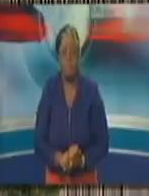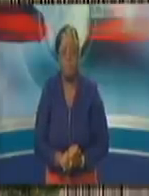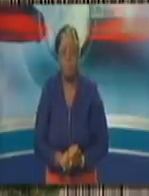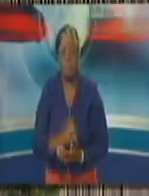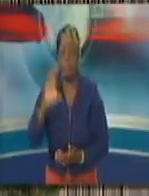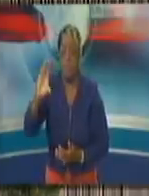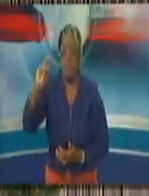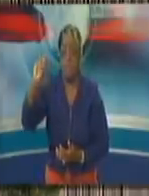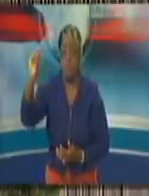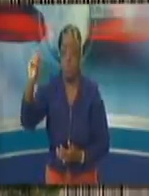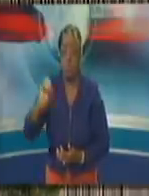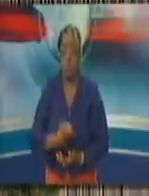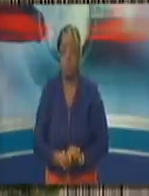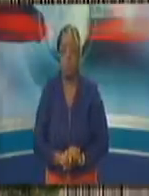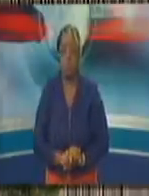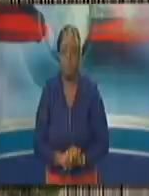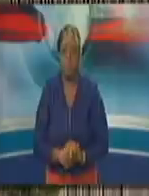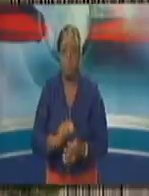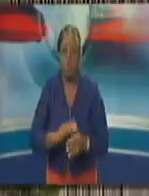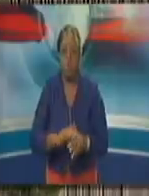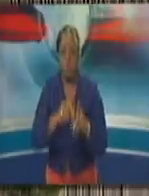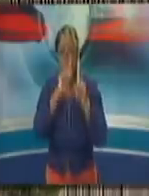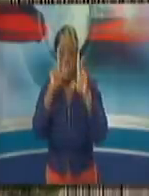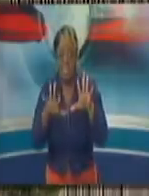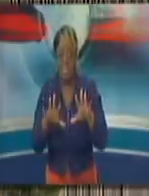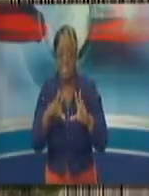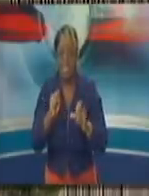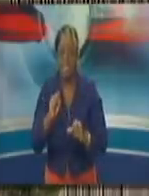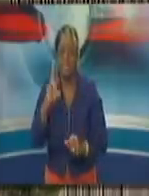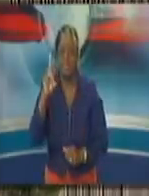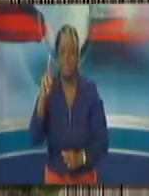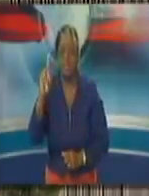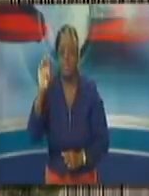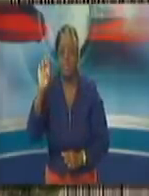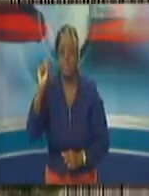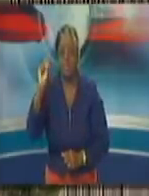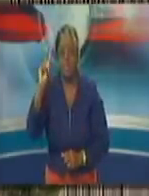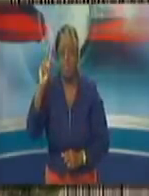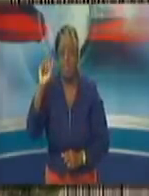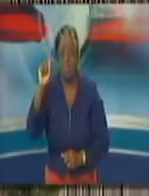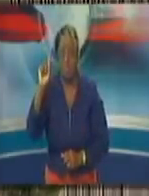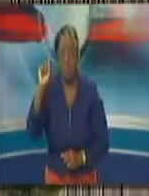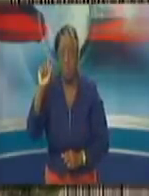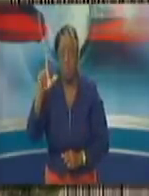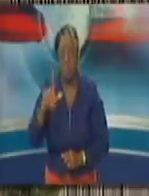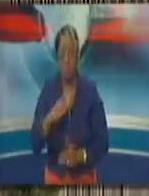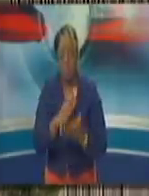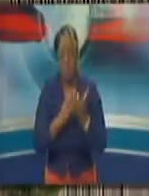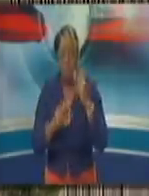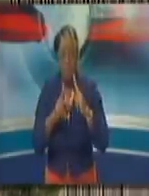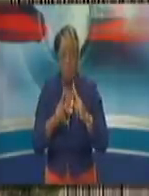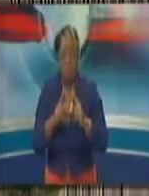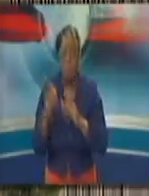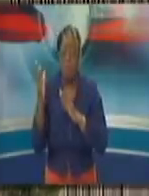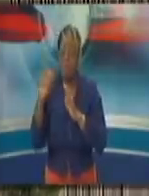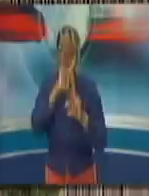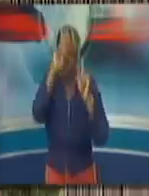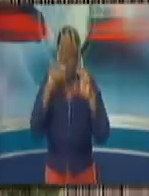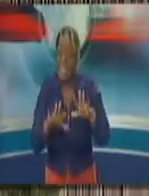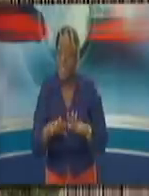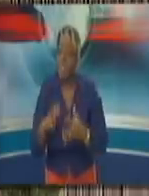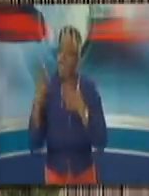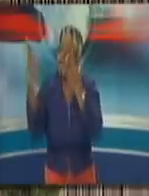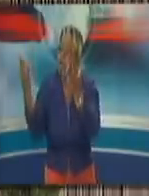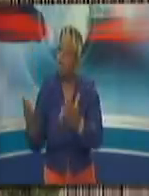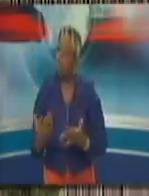on the issue of testing and results. There are some patients who are saying they've been tested and they've been waiting since April 15th to